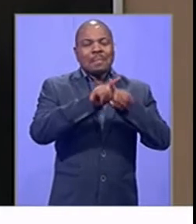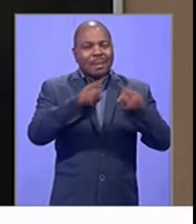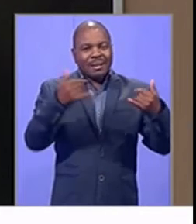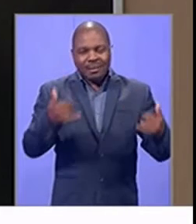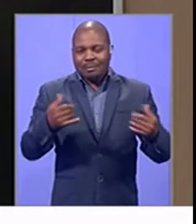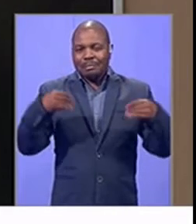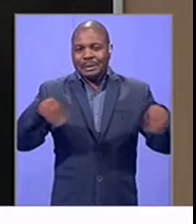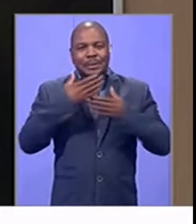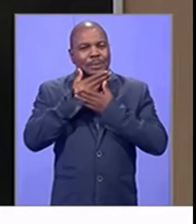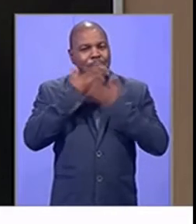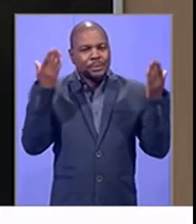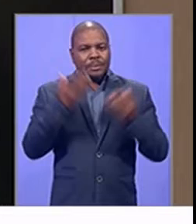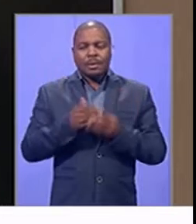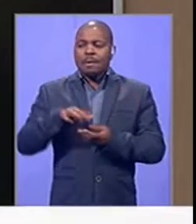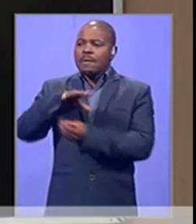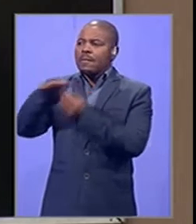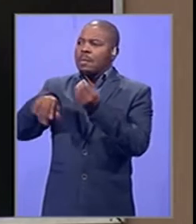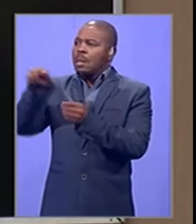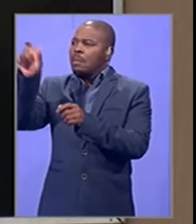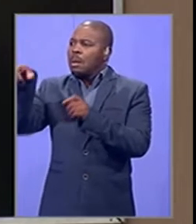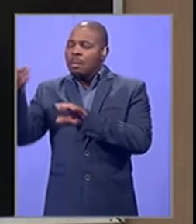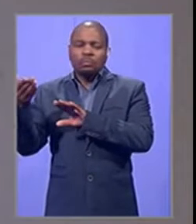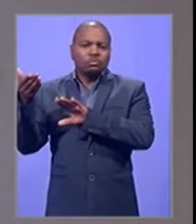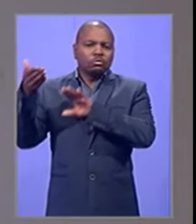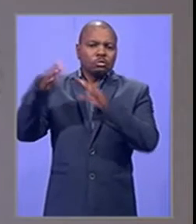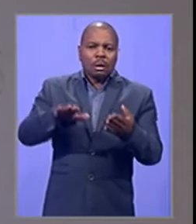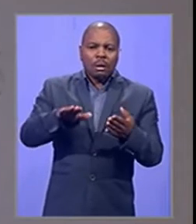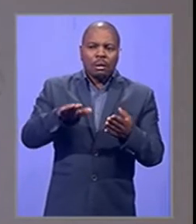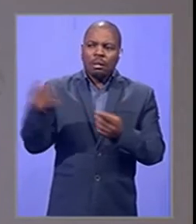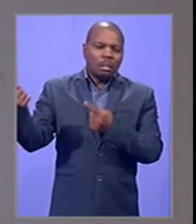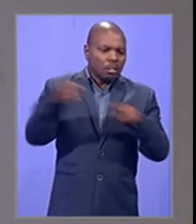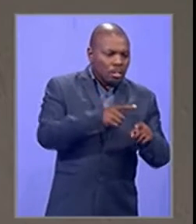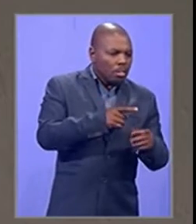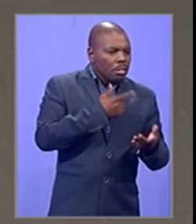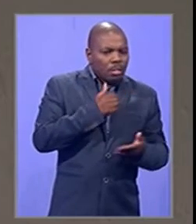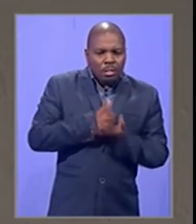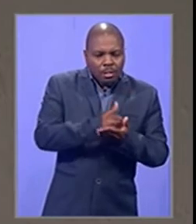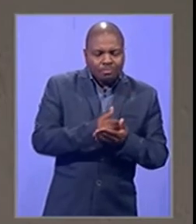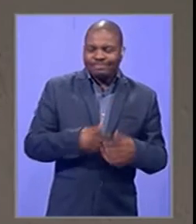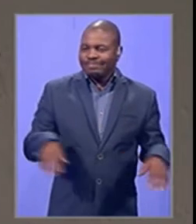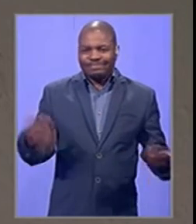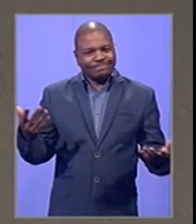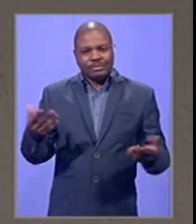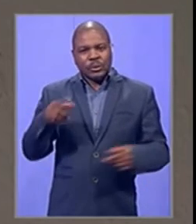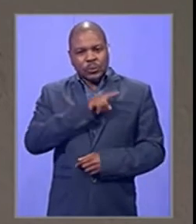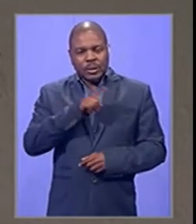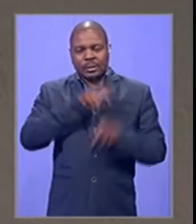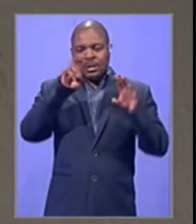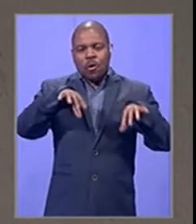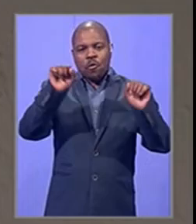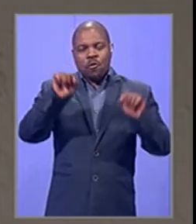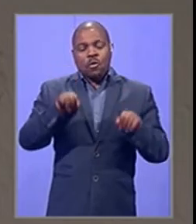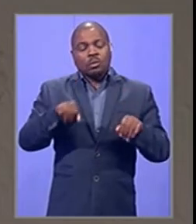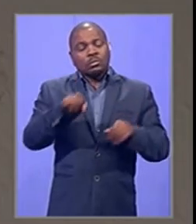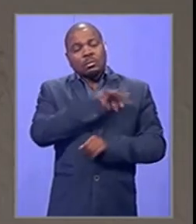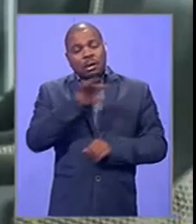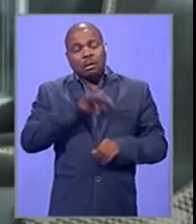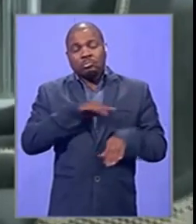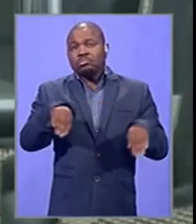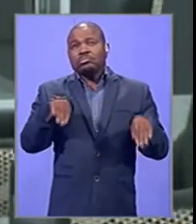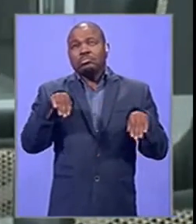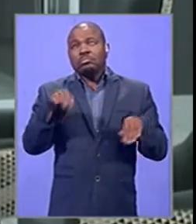a tlhokofaletsweng a ne a busetswa morago ka ntlha ya go kgaoga ga motlakase. Badiri ba tlhola ba dutse letsatsi lotlhe mo lefifing